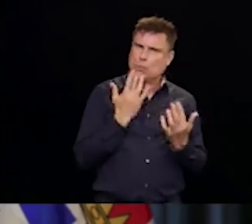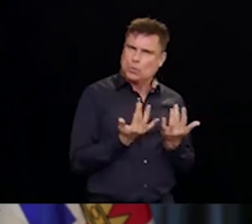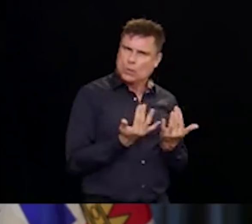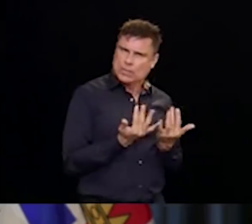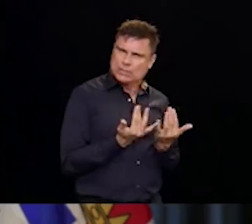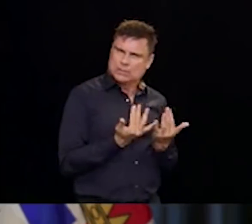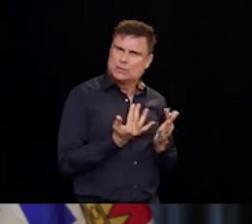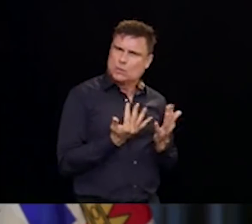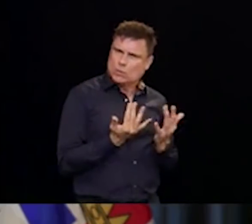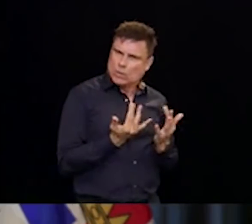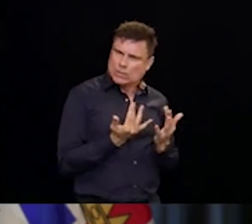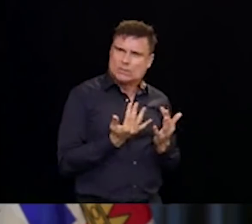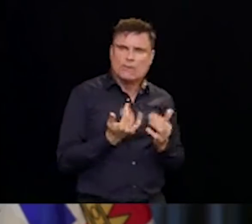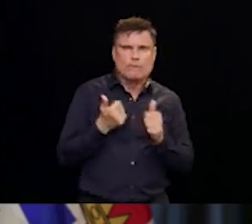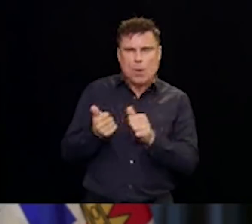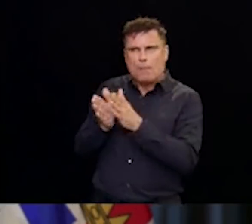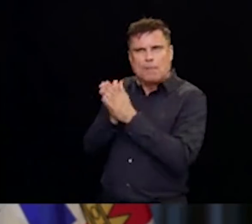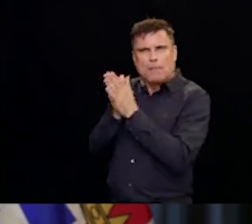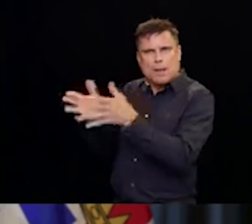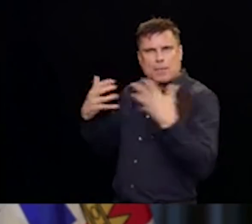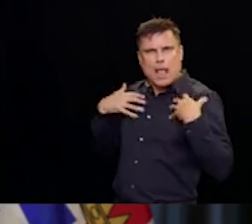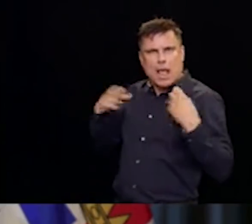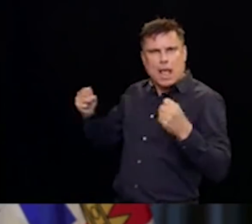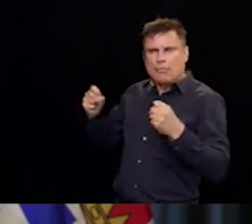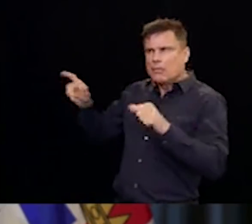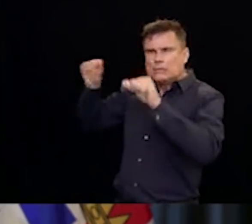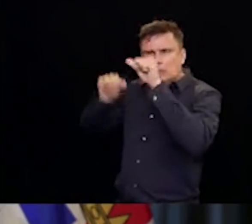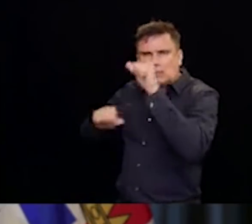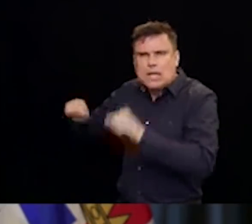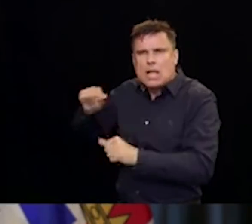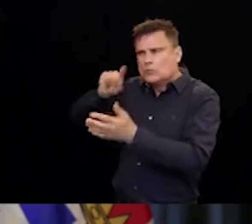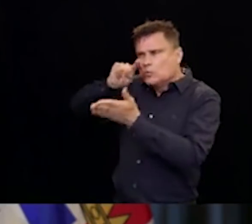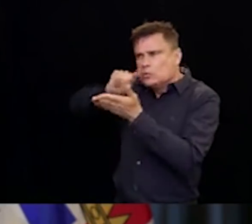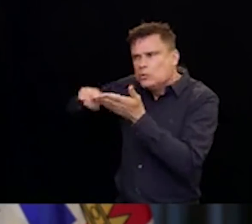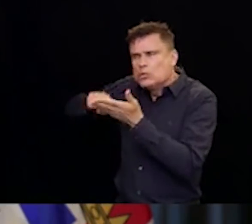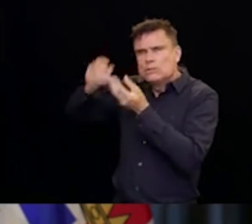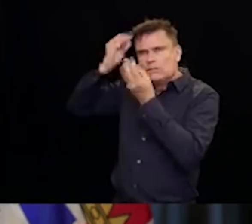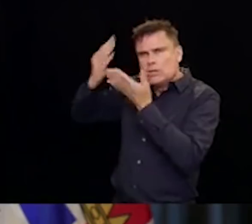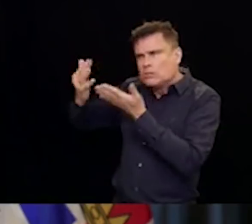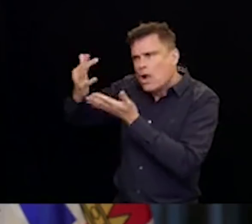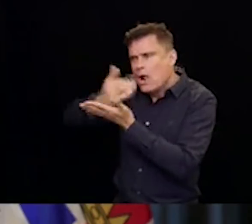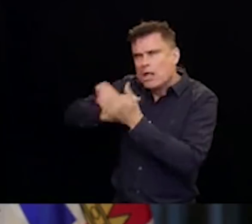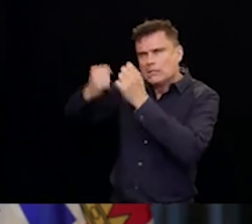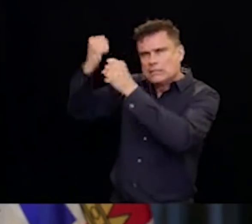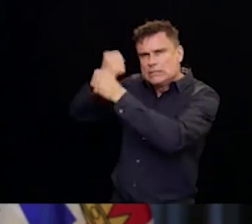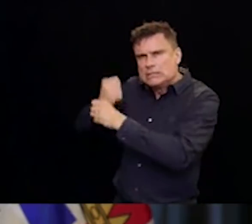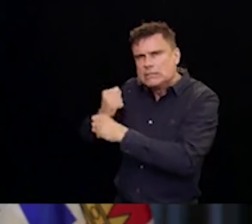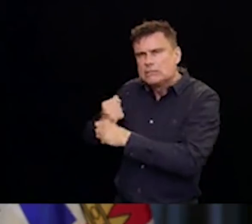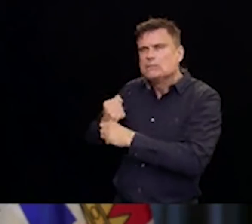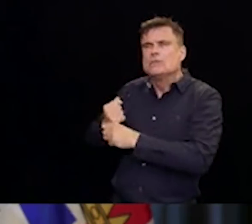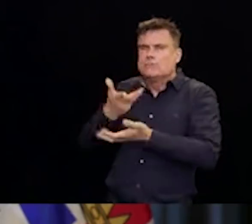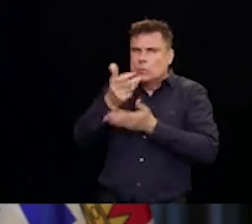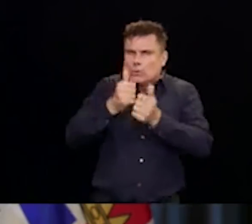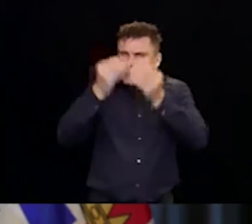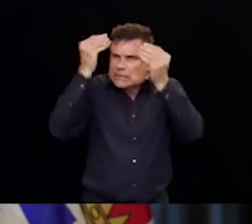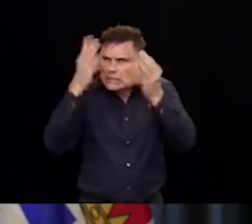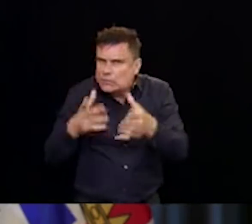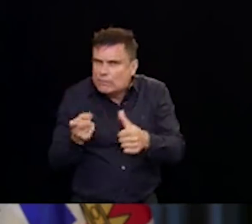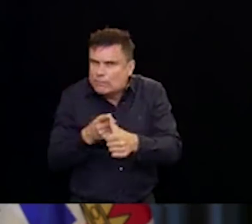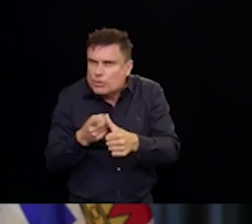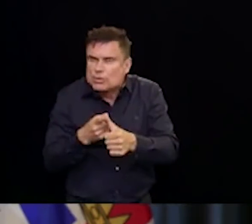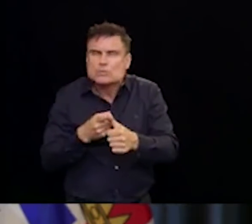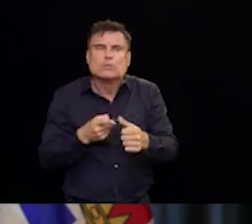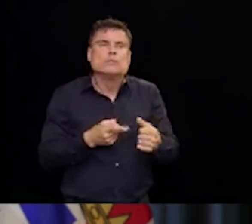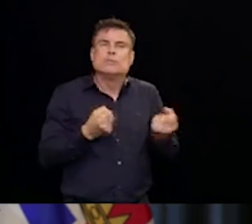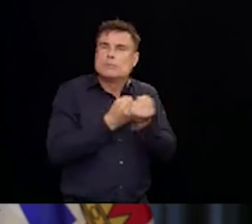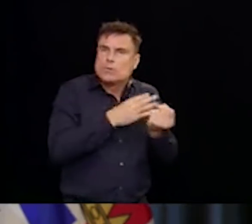stakeholders, whether they be teachers, administrators, support staff, trustees. We worked together to find a way to have the month